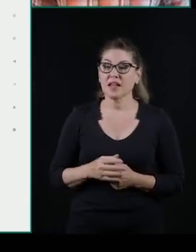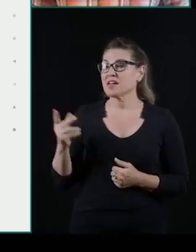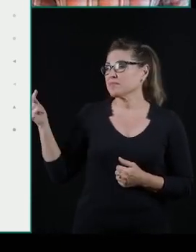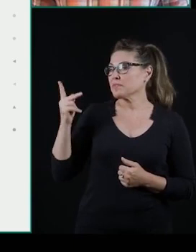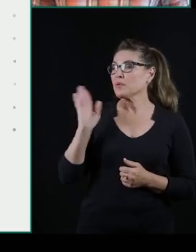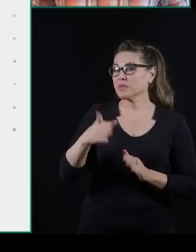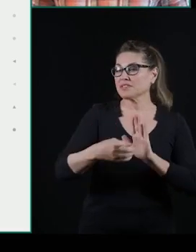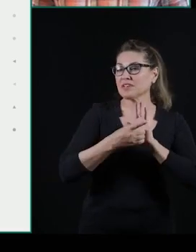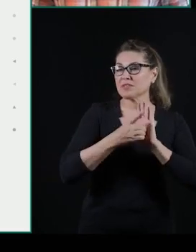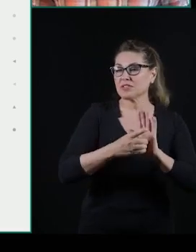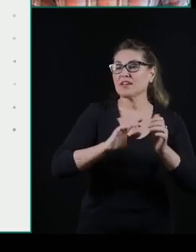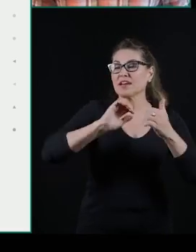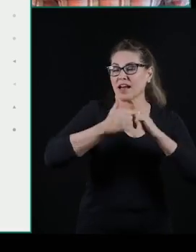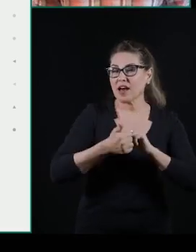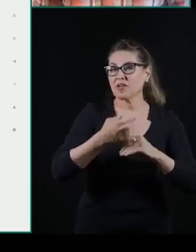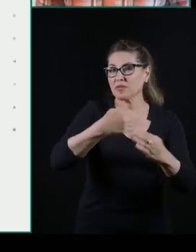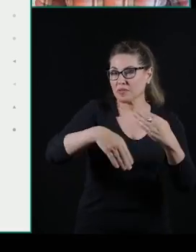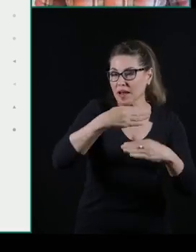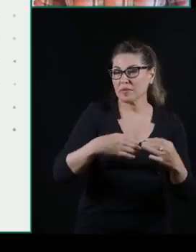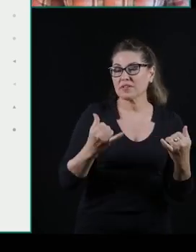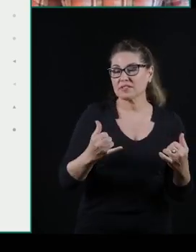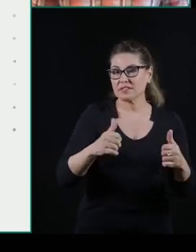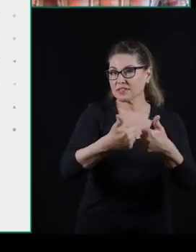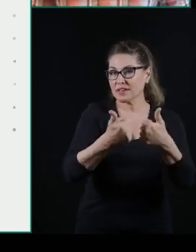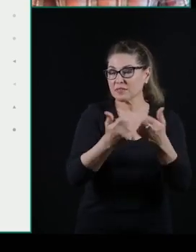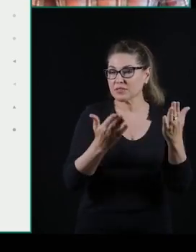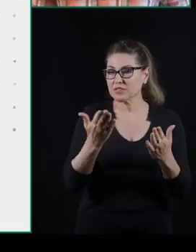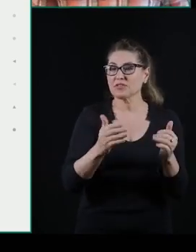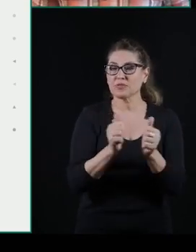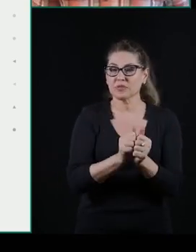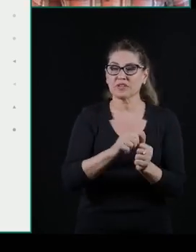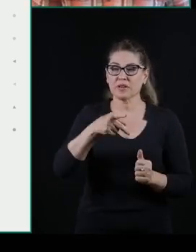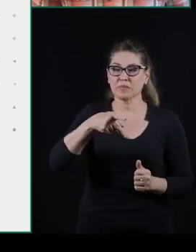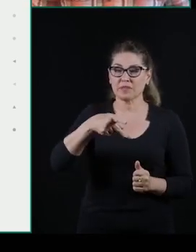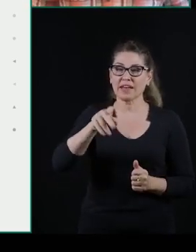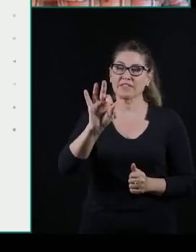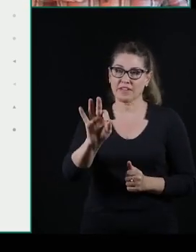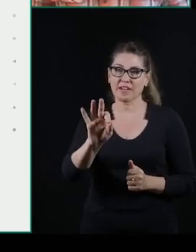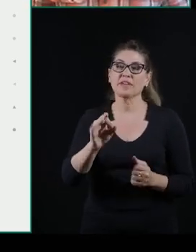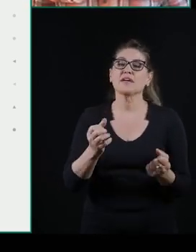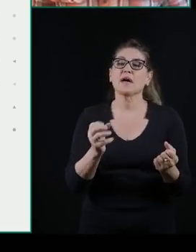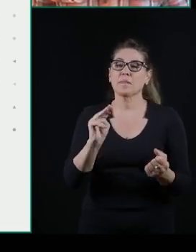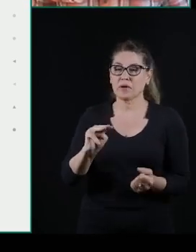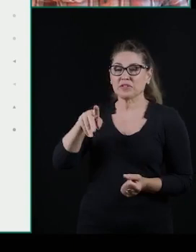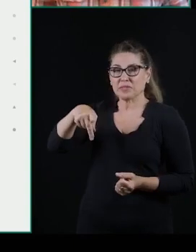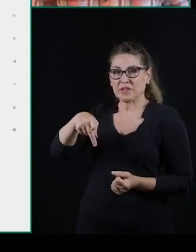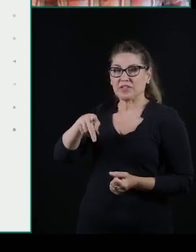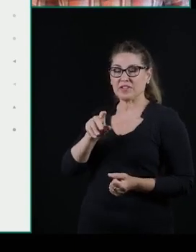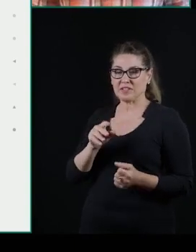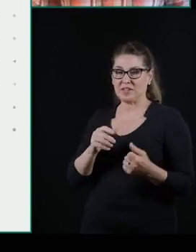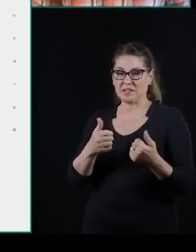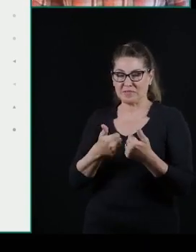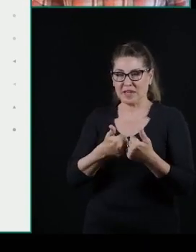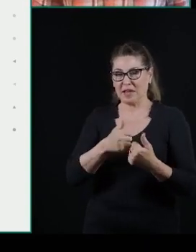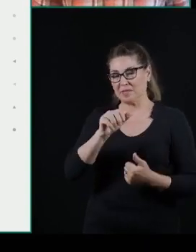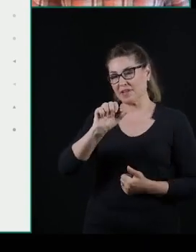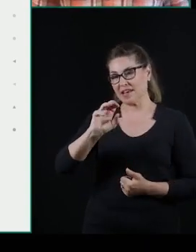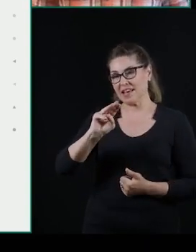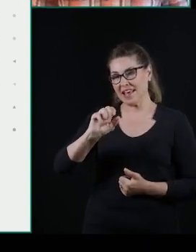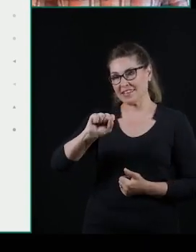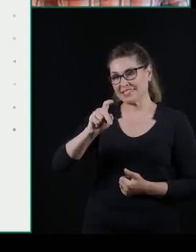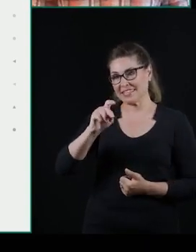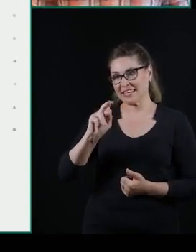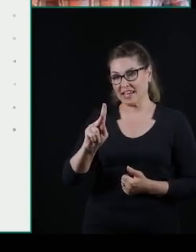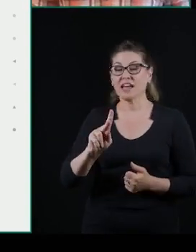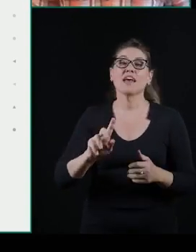Dimitri and I will demonstrate how to wrap an existing game server with the PlayFab multiplayer game server SDK and deploy the game